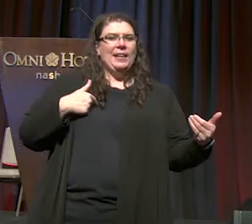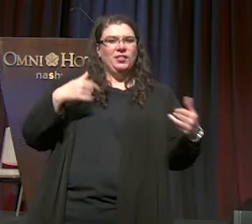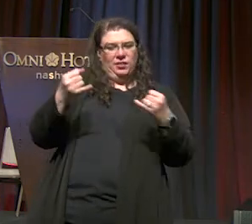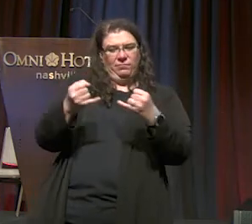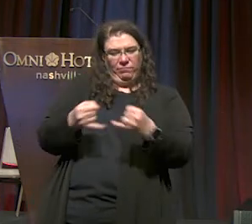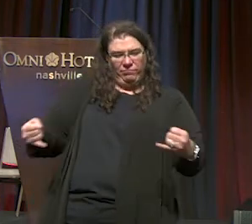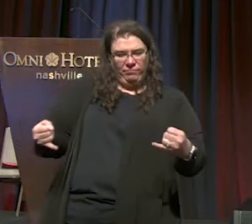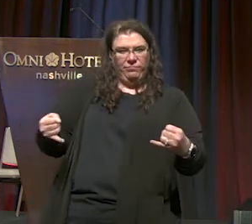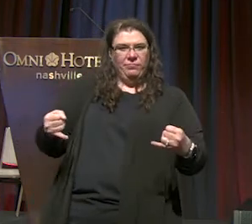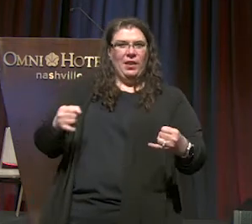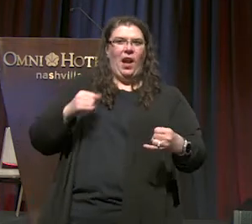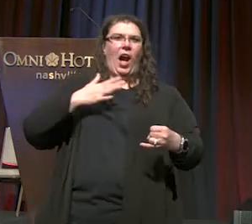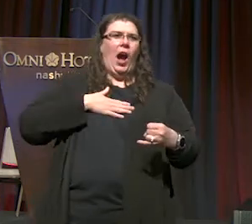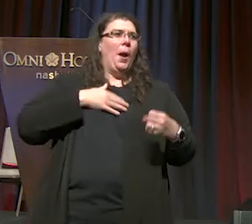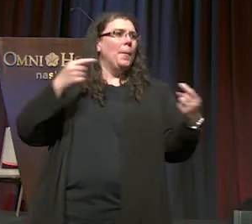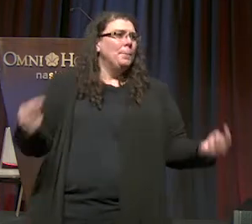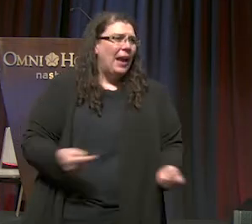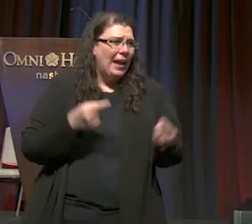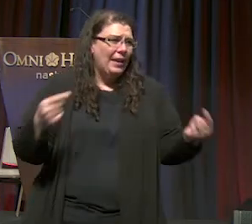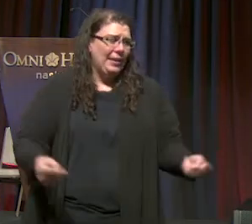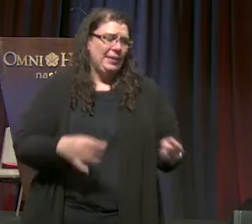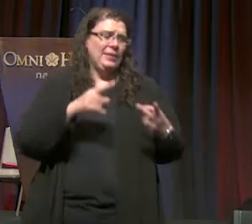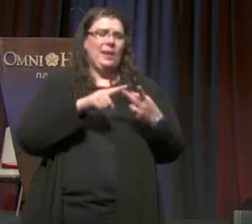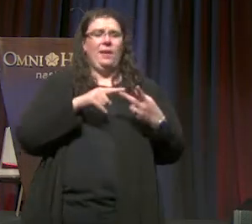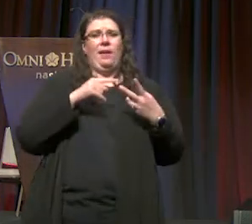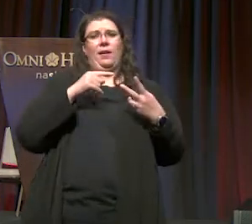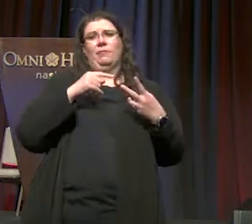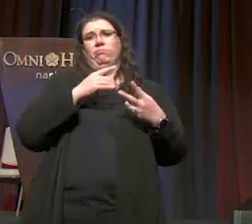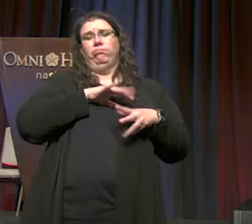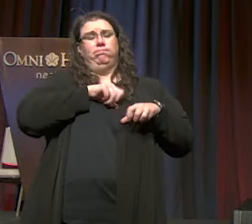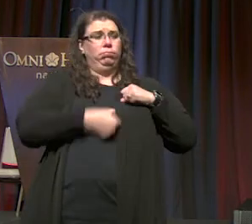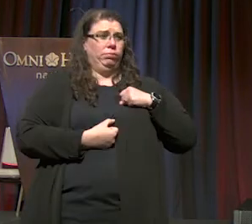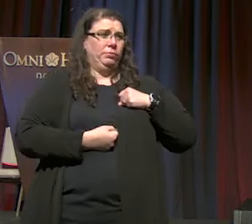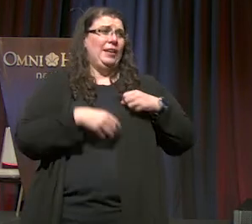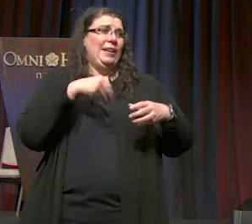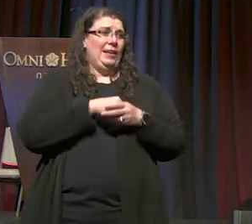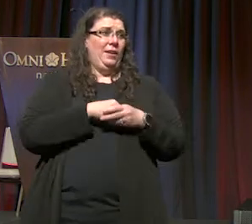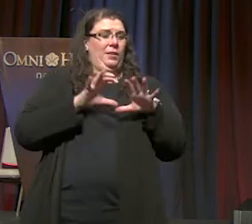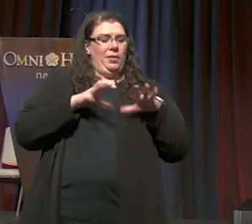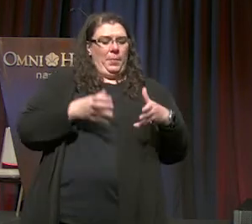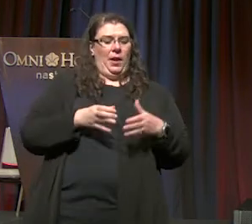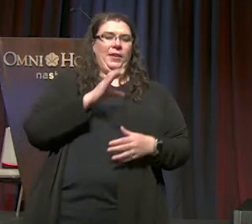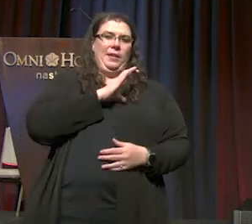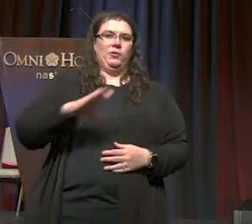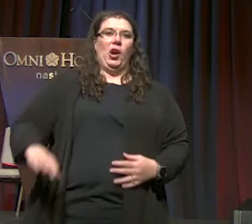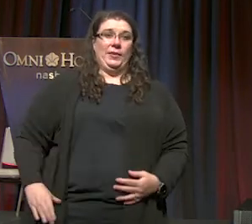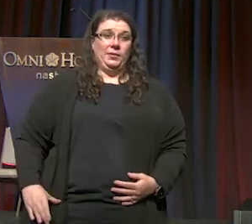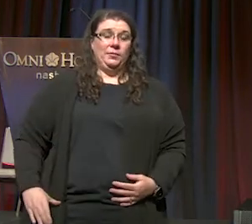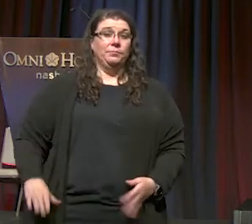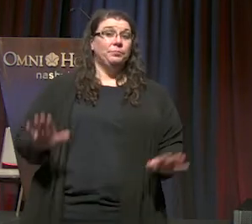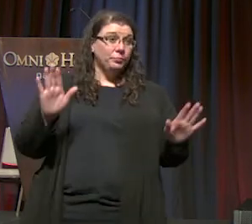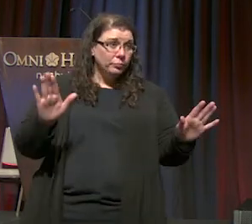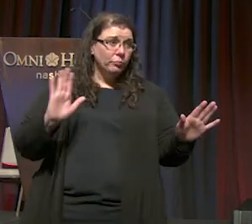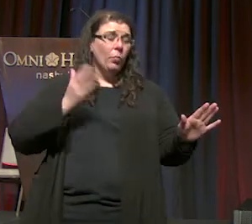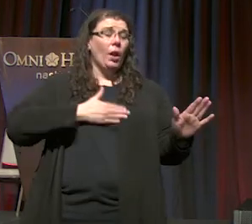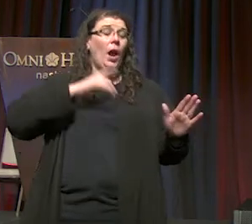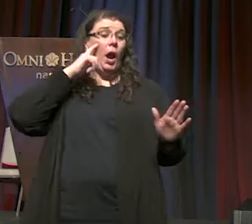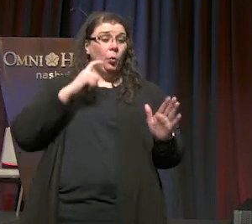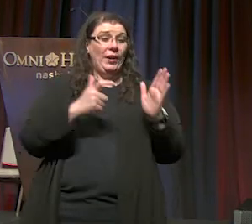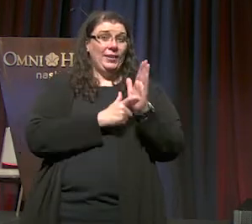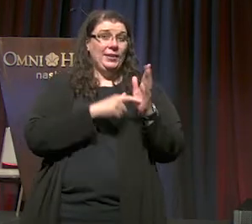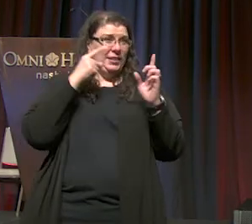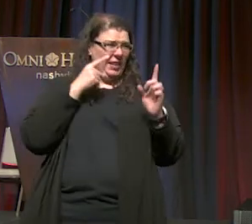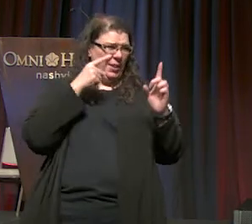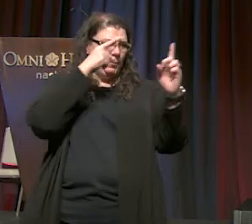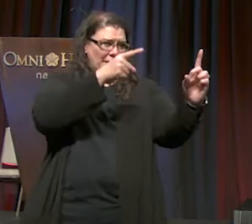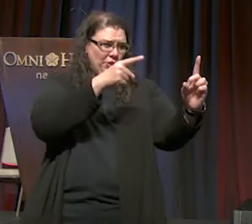frustrations, and pain in the body of Christ. Thus, our witness and mission to make